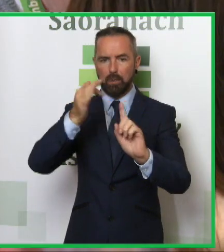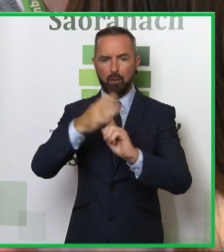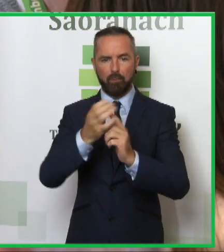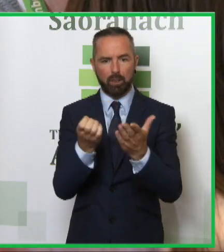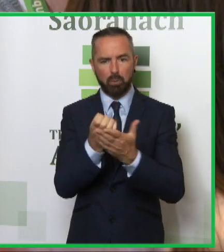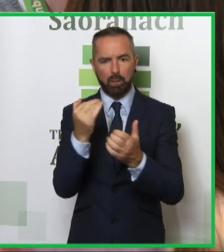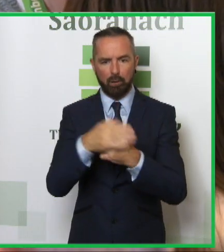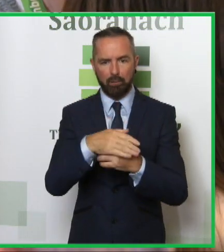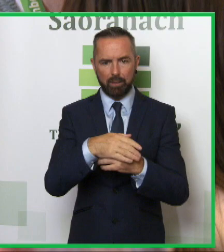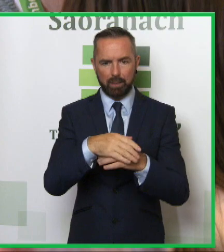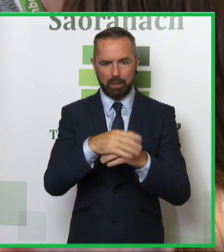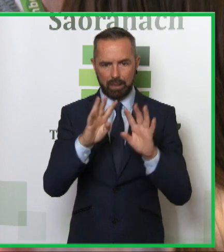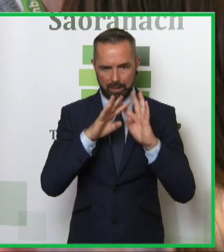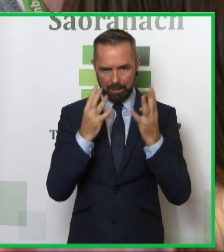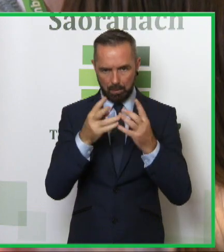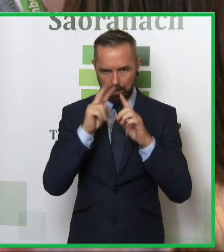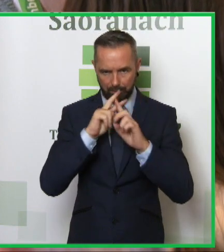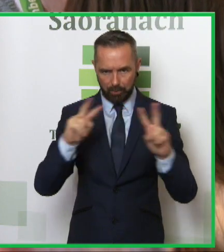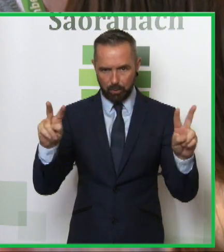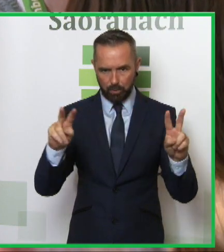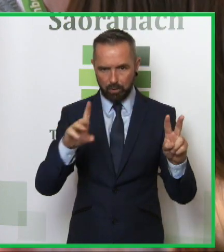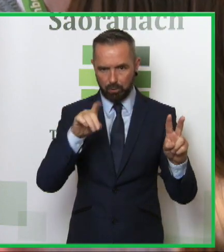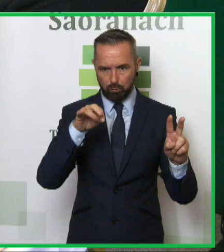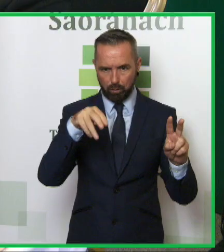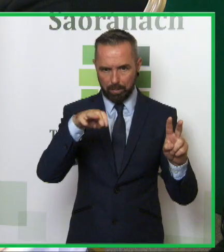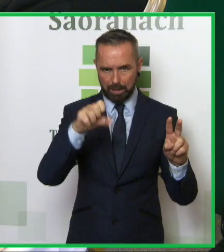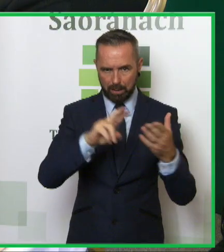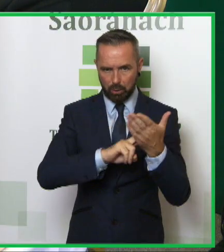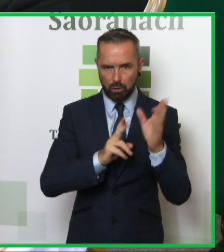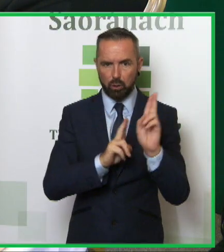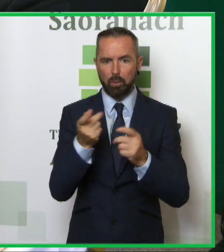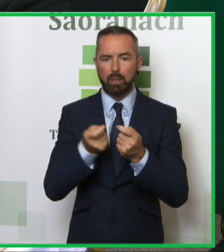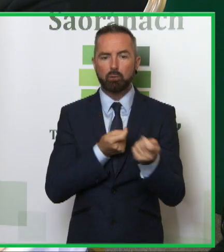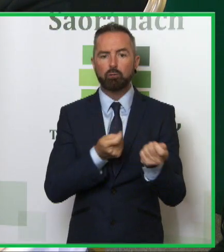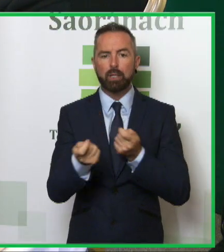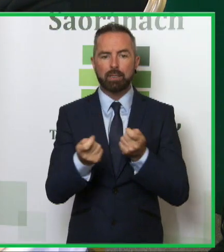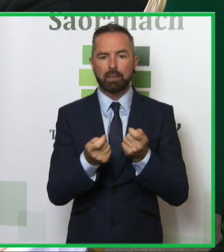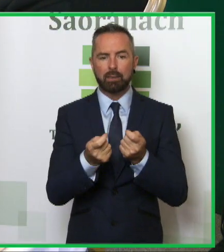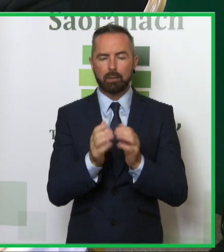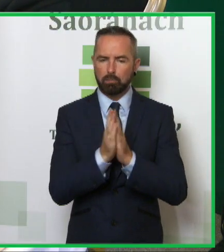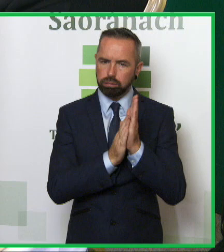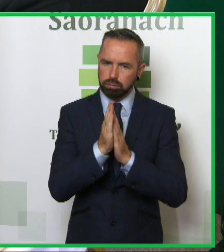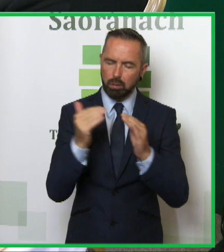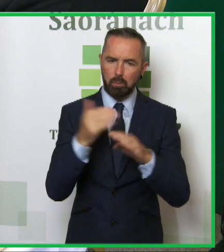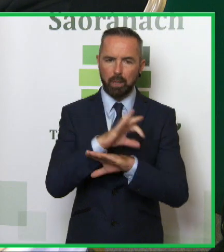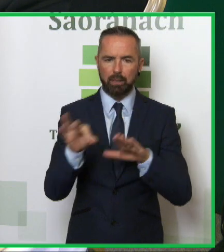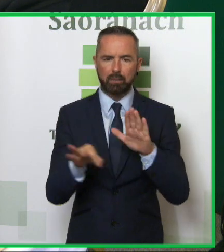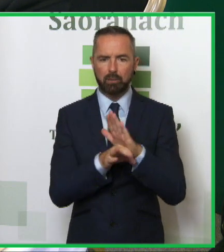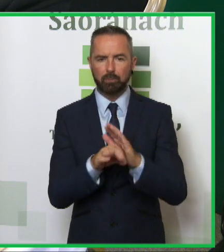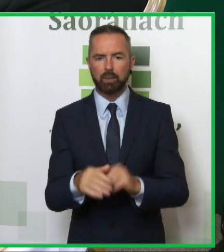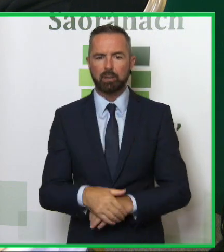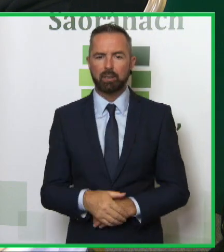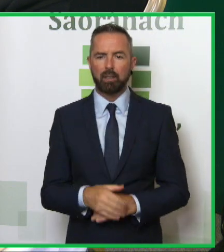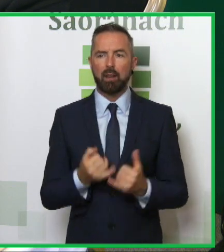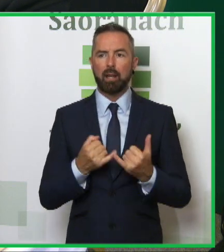of the Citizens' Assembly's view that drugs misuse should be treated ambitiously by the state. So it's a high-level, almost